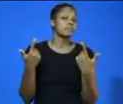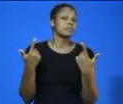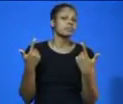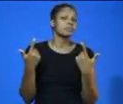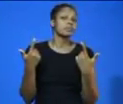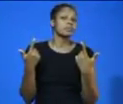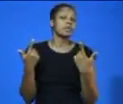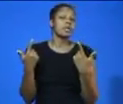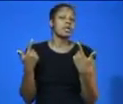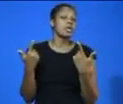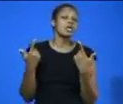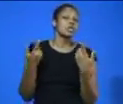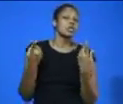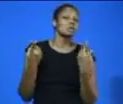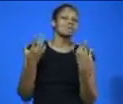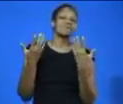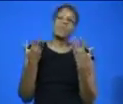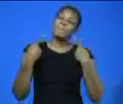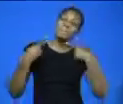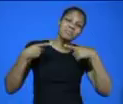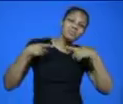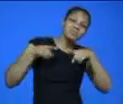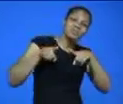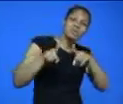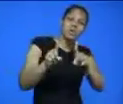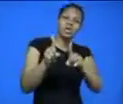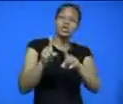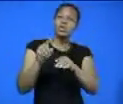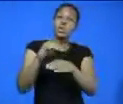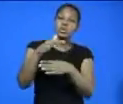your sociological construct,